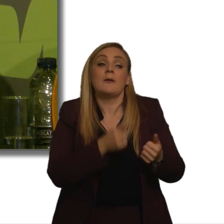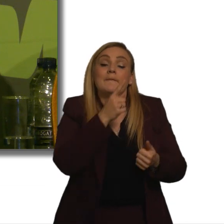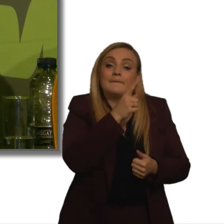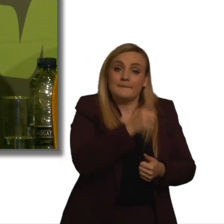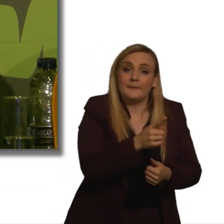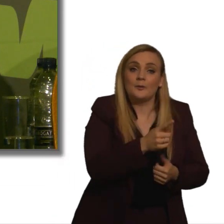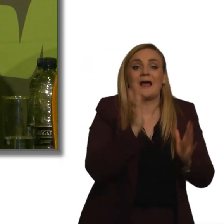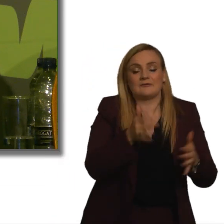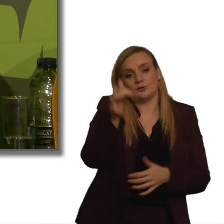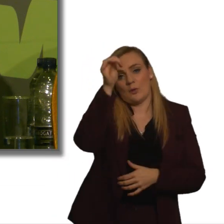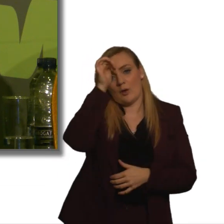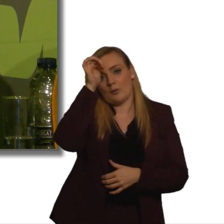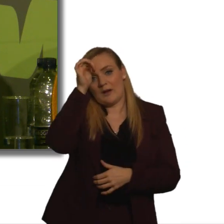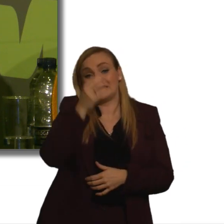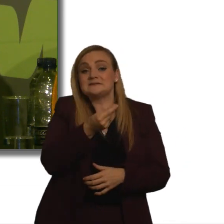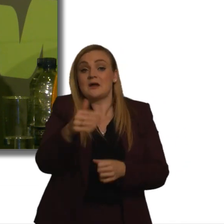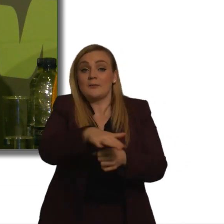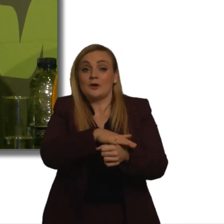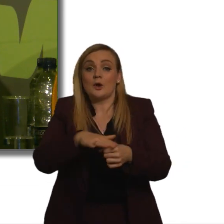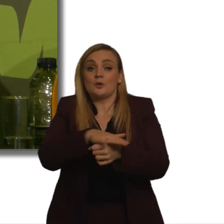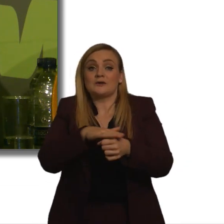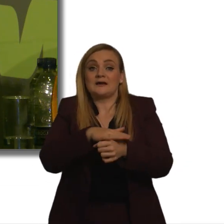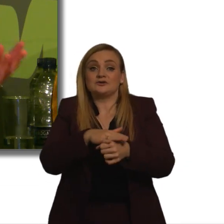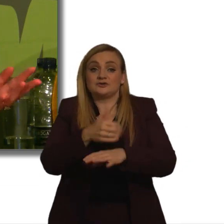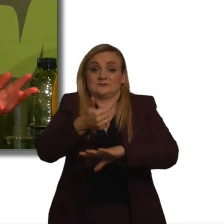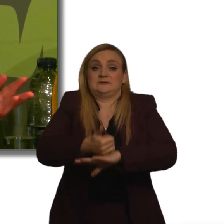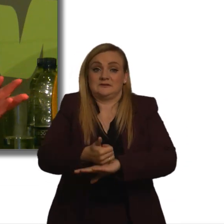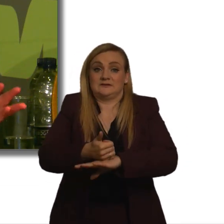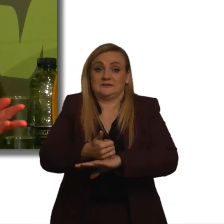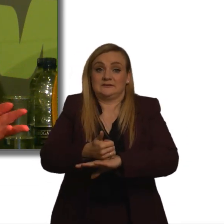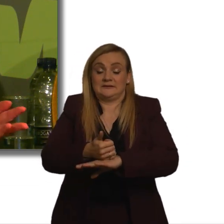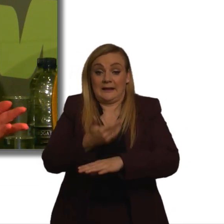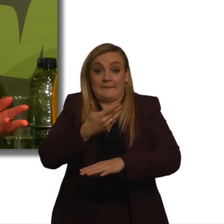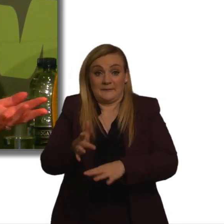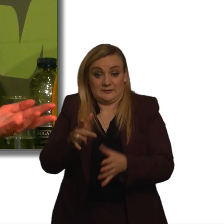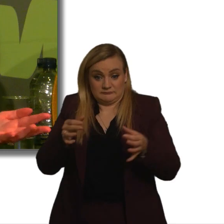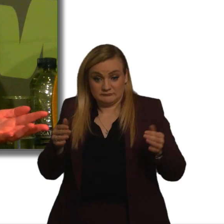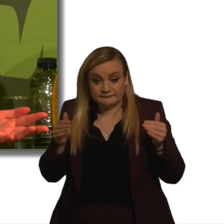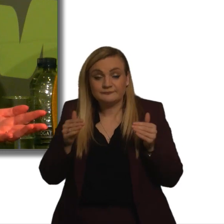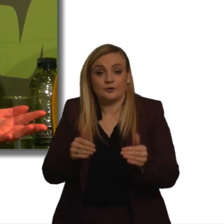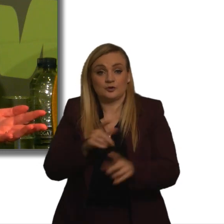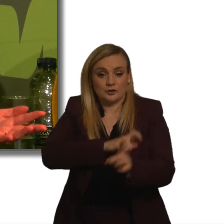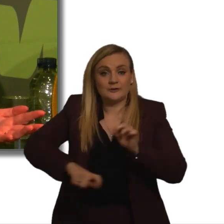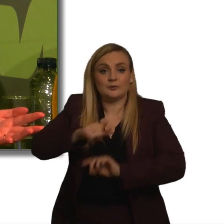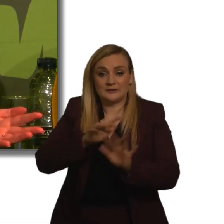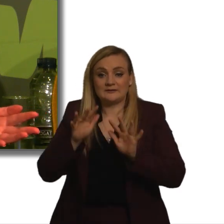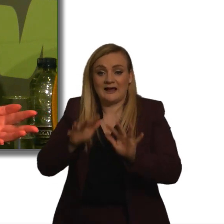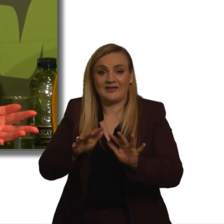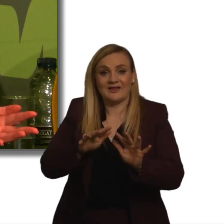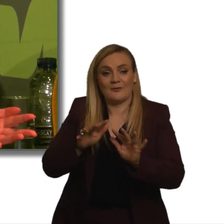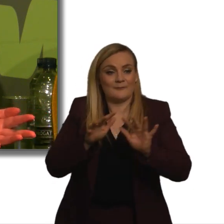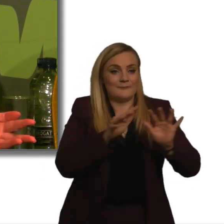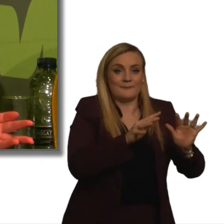the acknowledgement that we are in some locations that perhaps had been the centre of communities, and the community has moved,